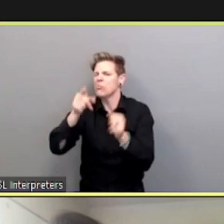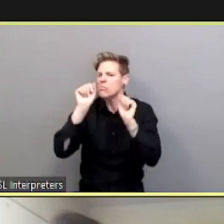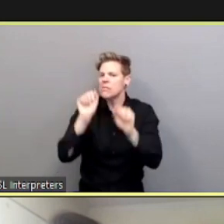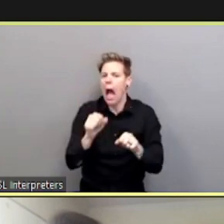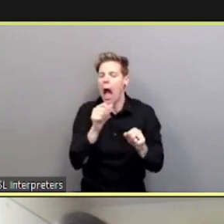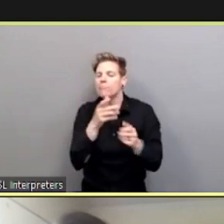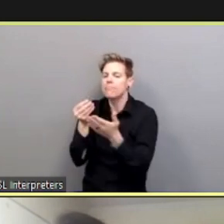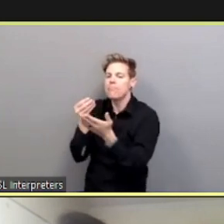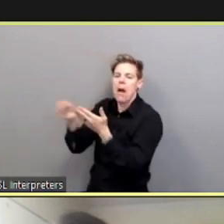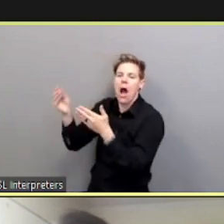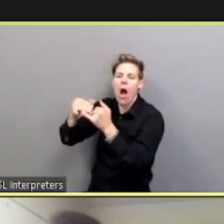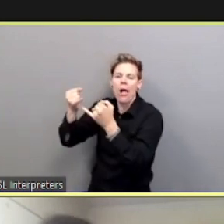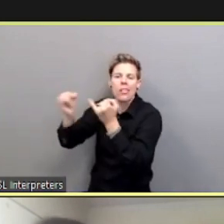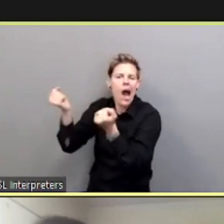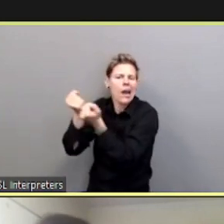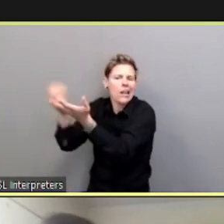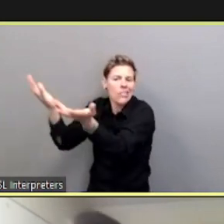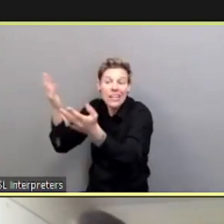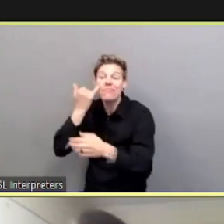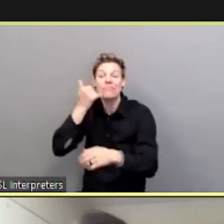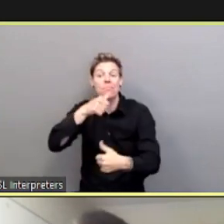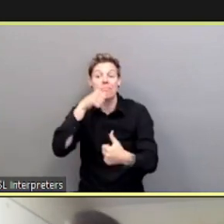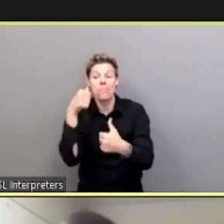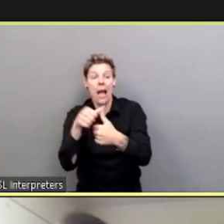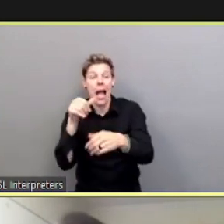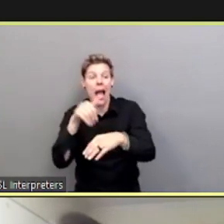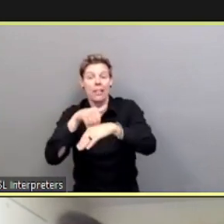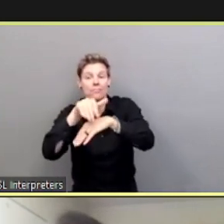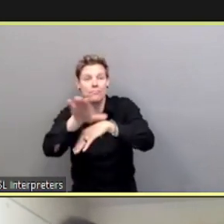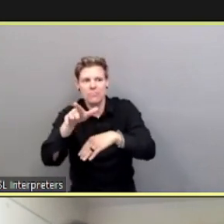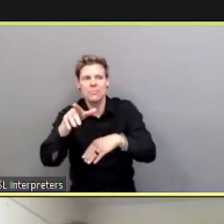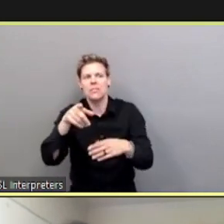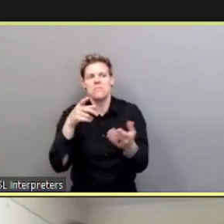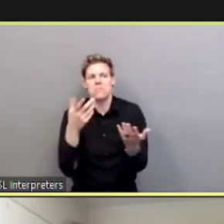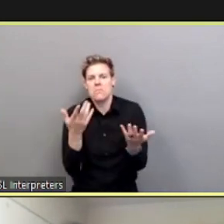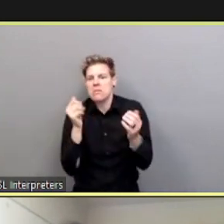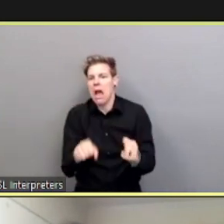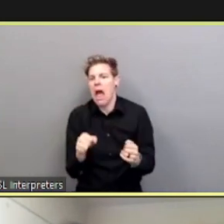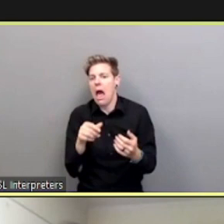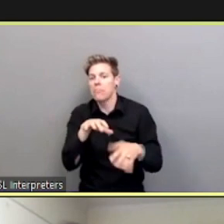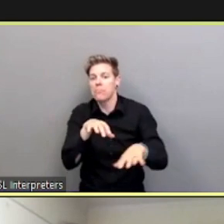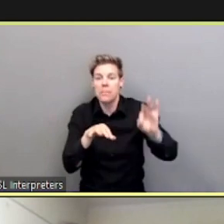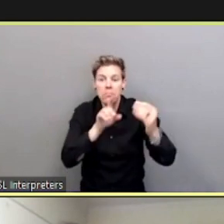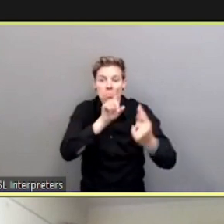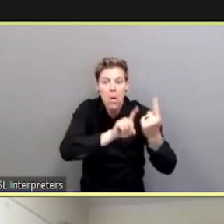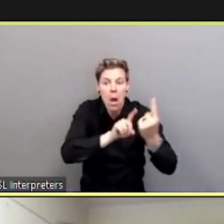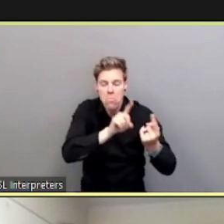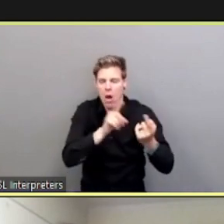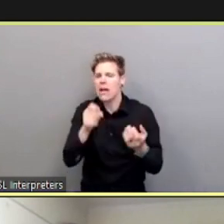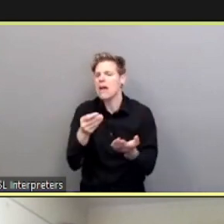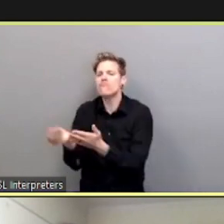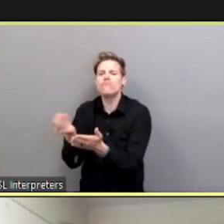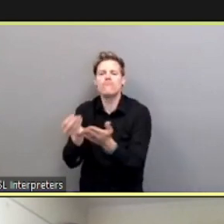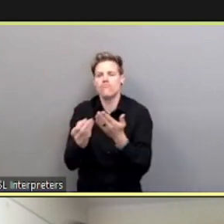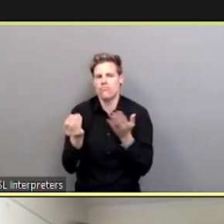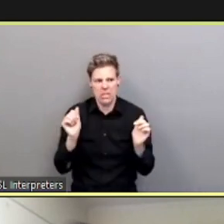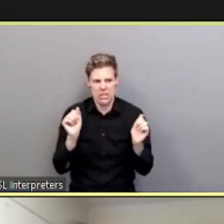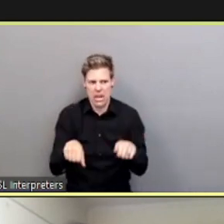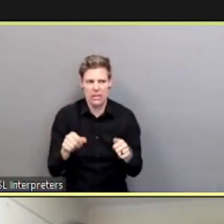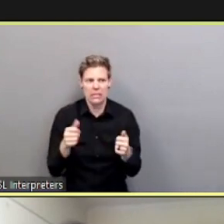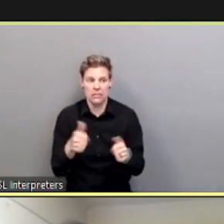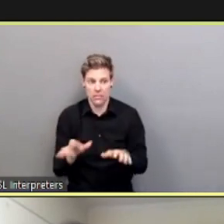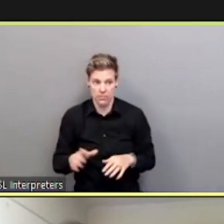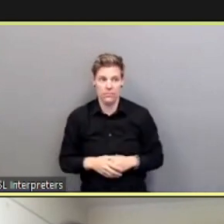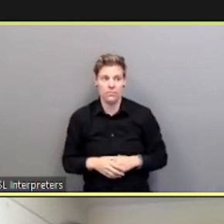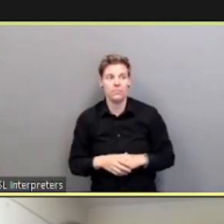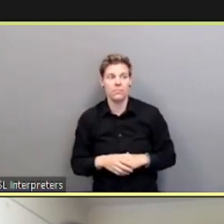anywhere, online or offline or in physical person. You have to register by 5 p.m. on September 10th. And you